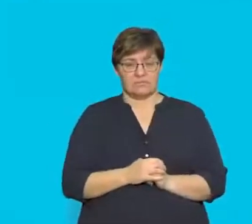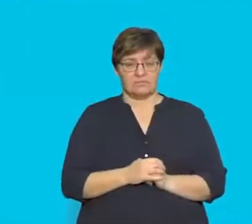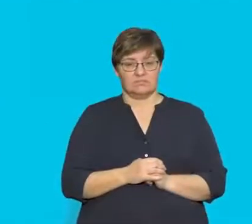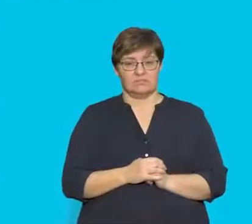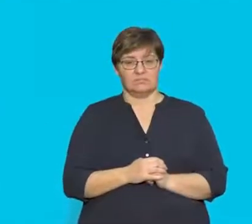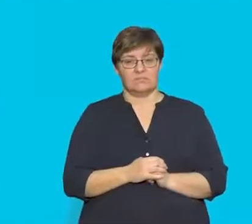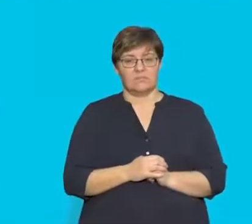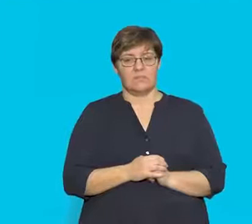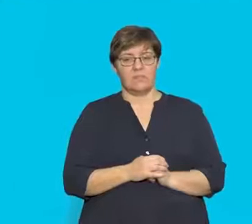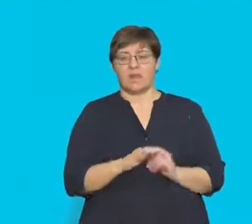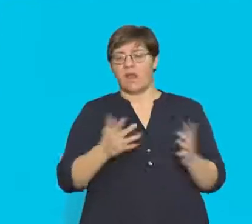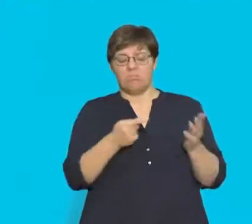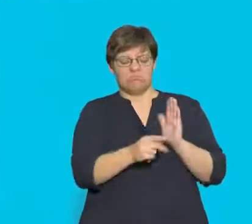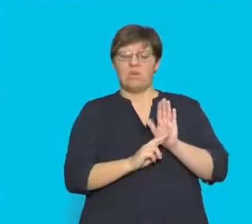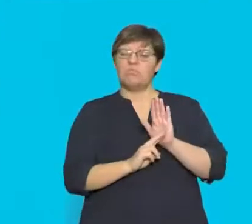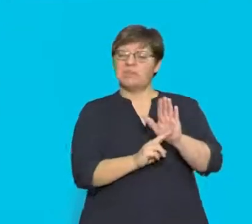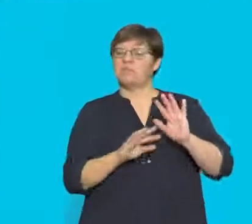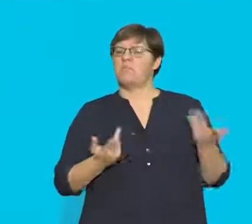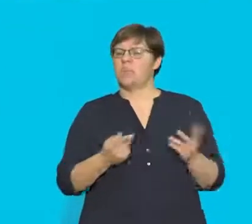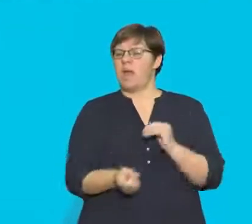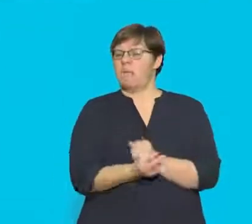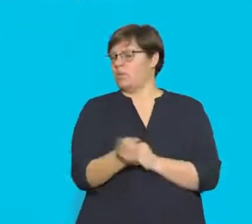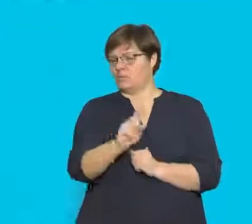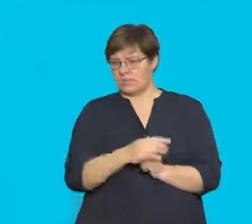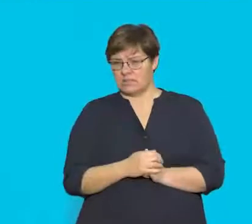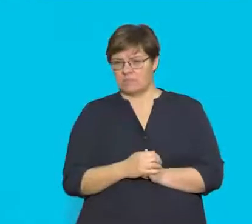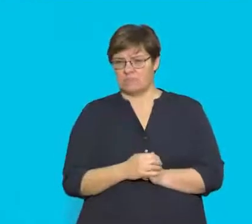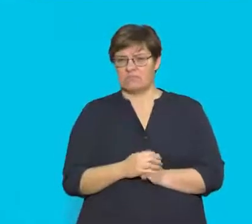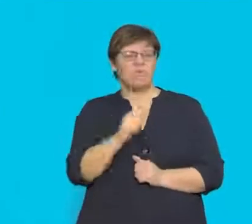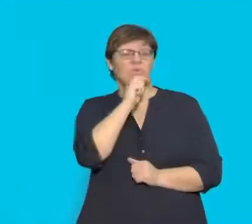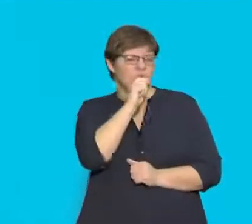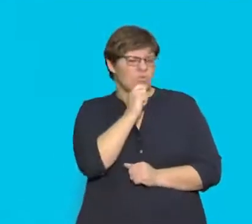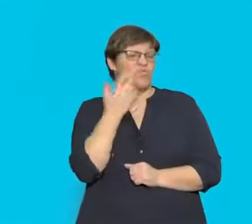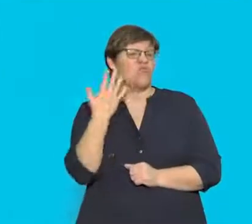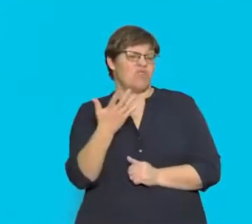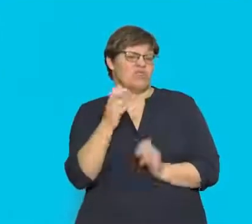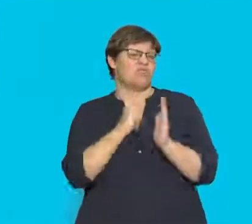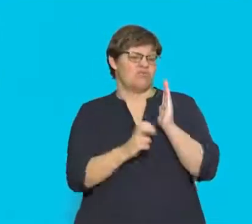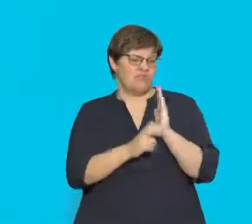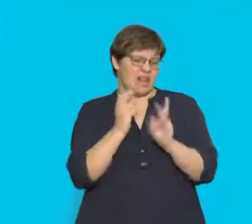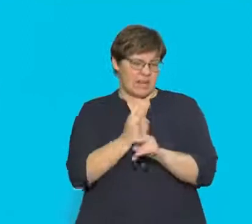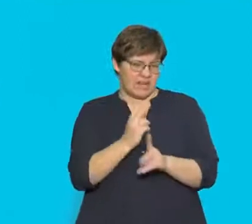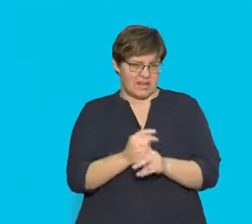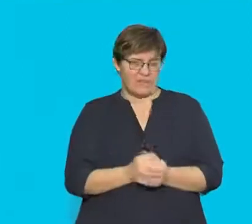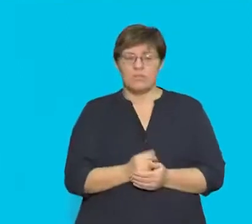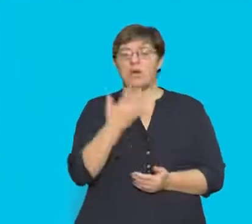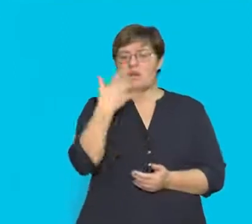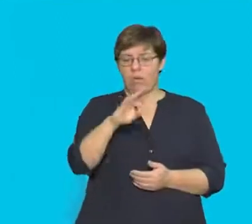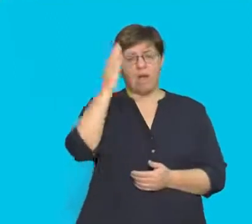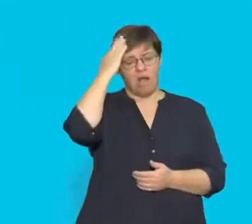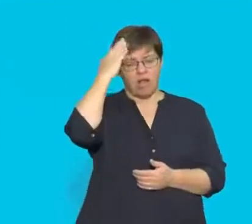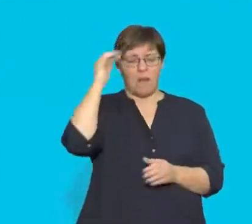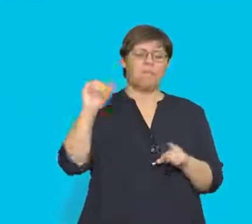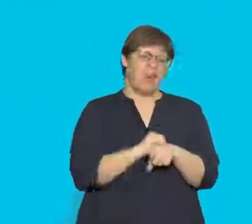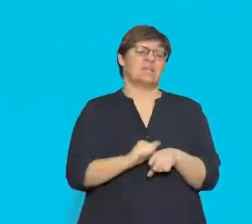we represent what's happening? Well, you know what? Let's just use our right-hand rule. And by this time, you should be